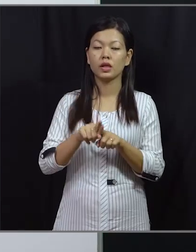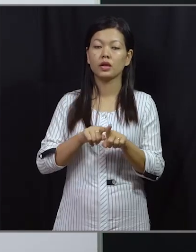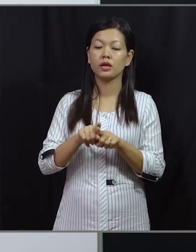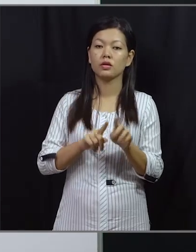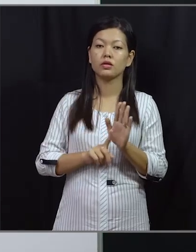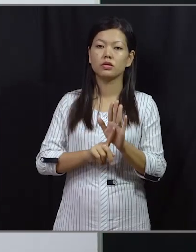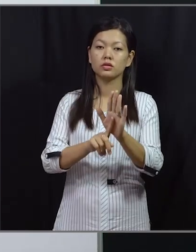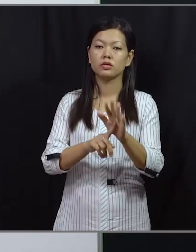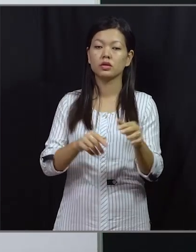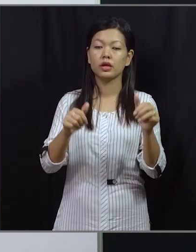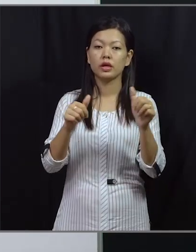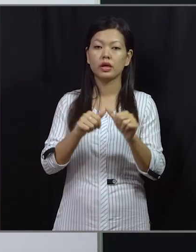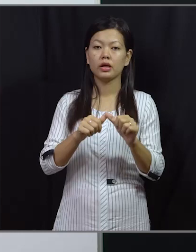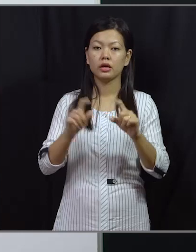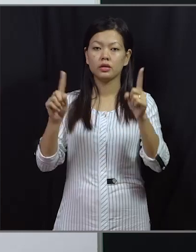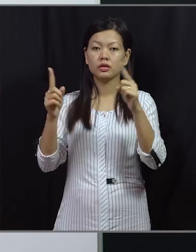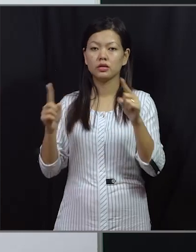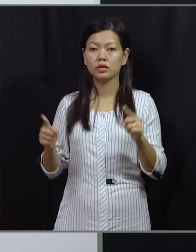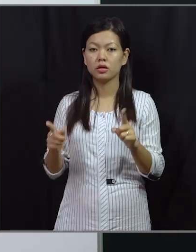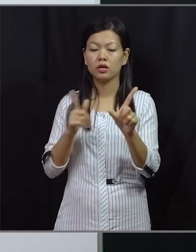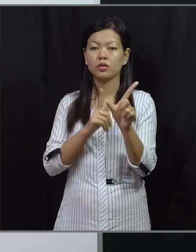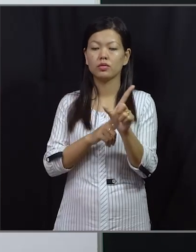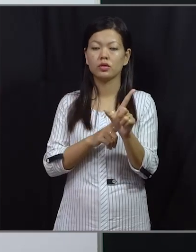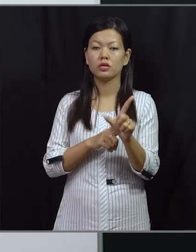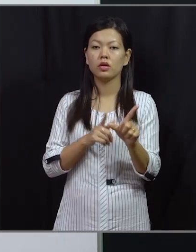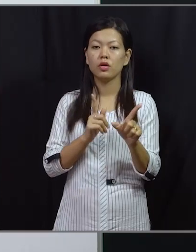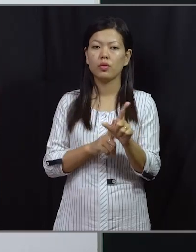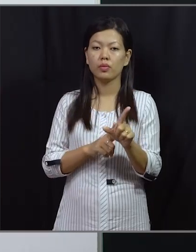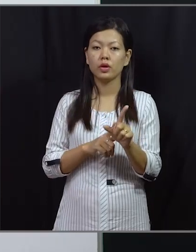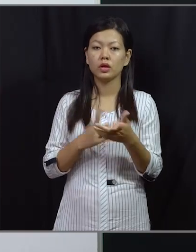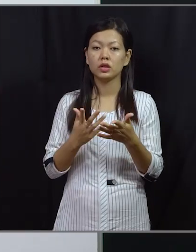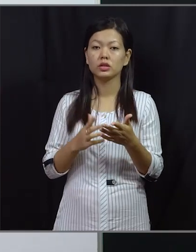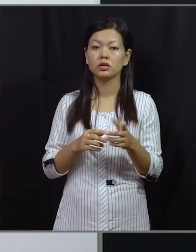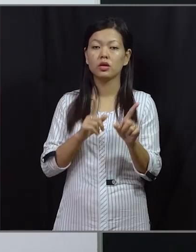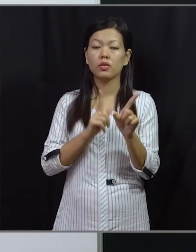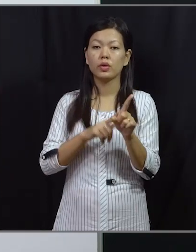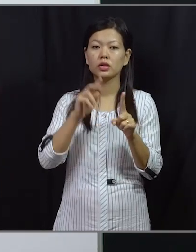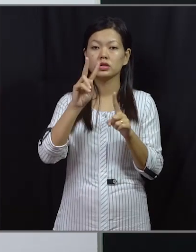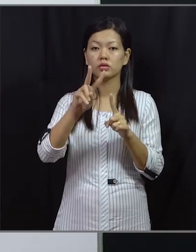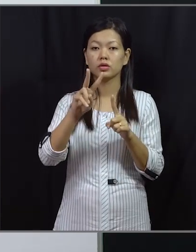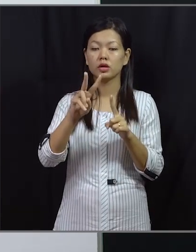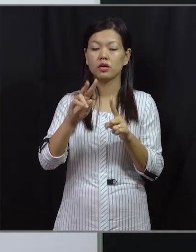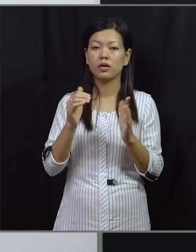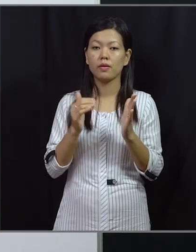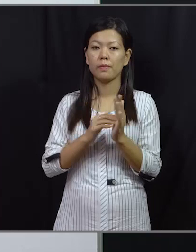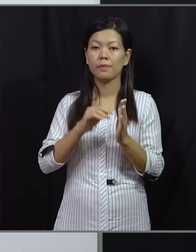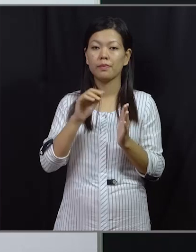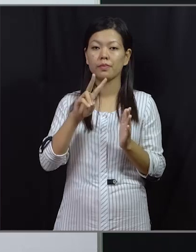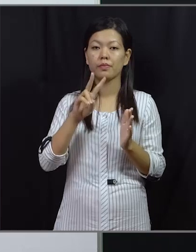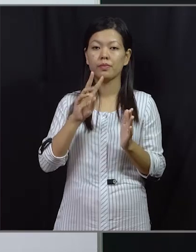is the set of all Y, Y such that Y squared minus